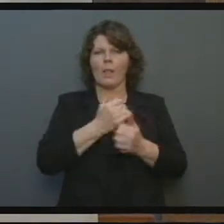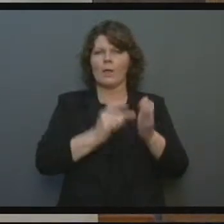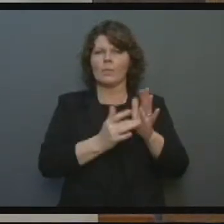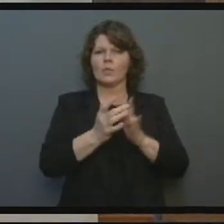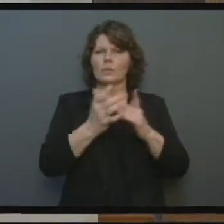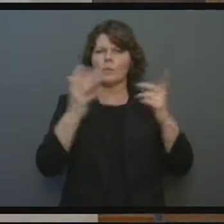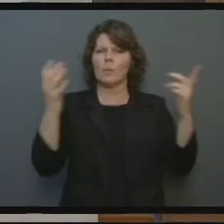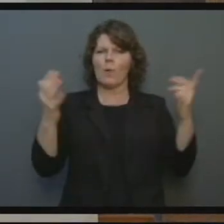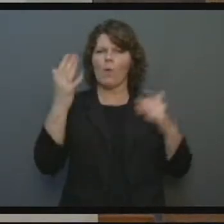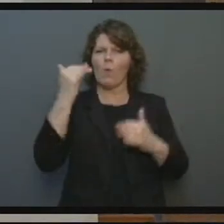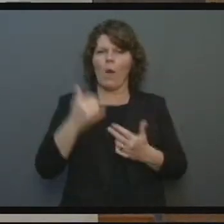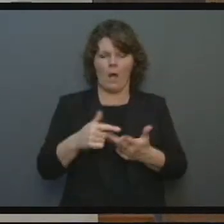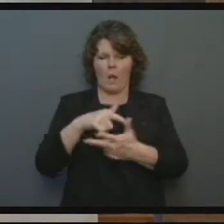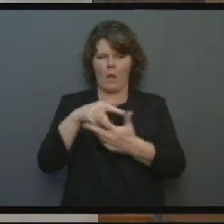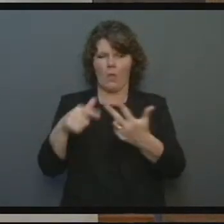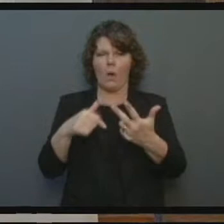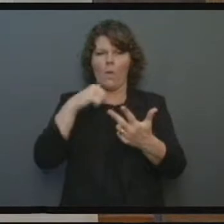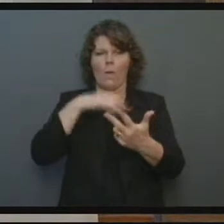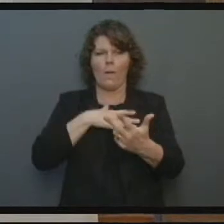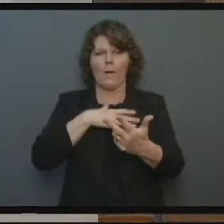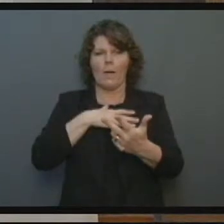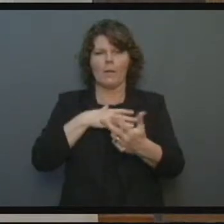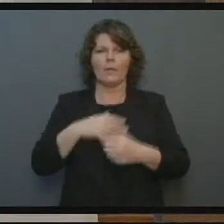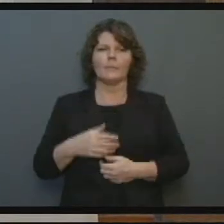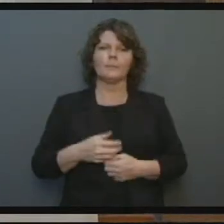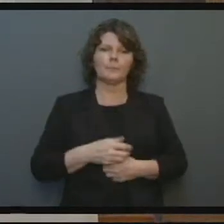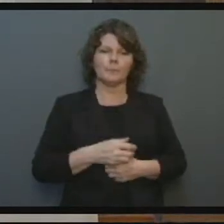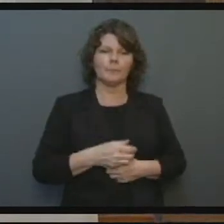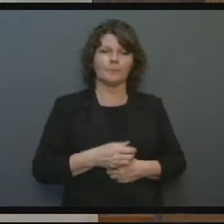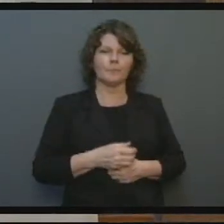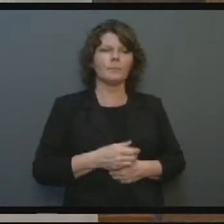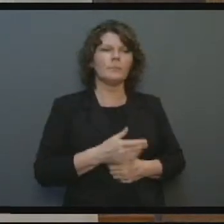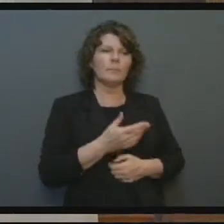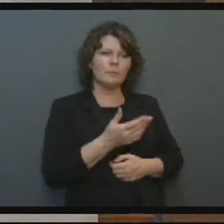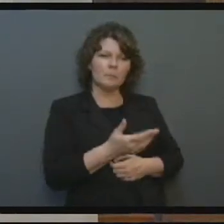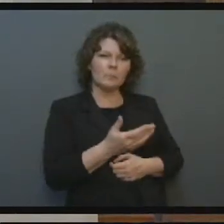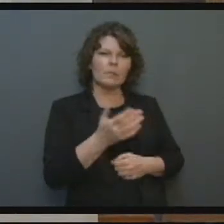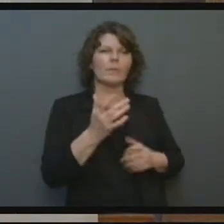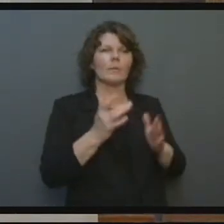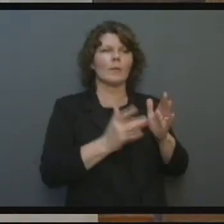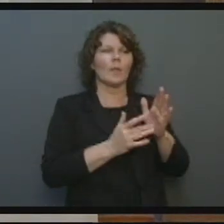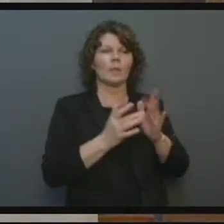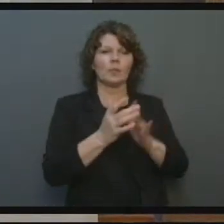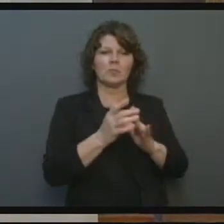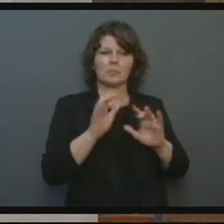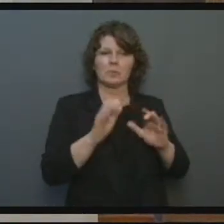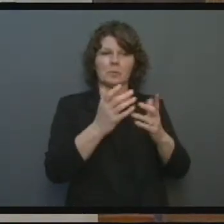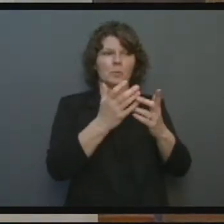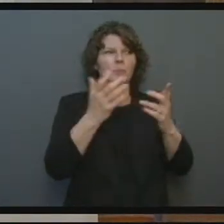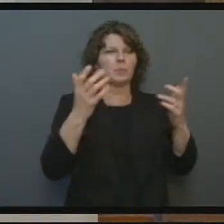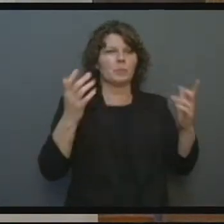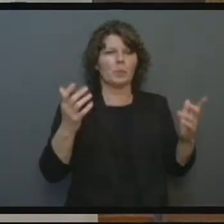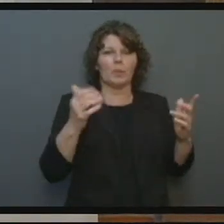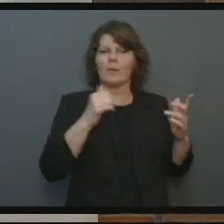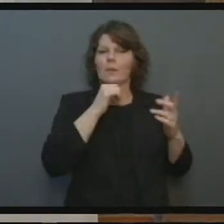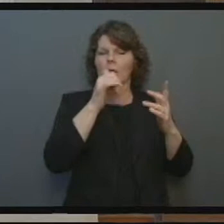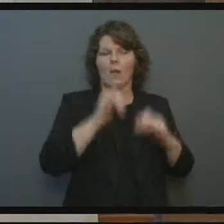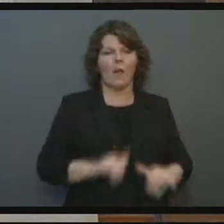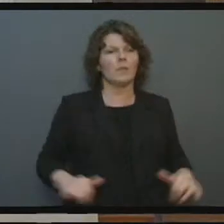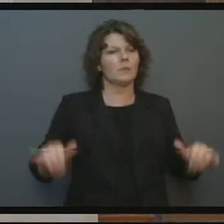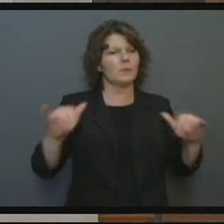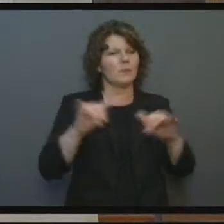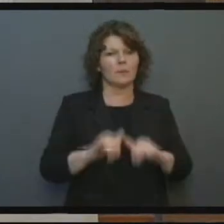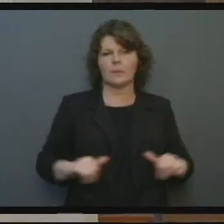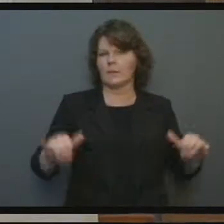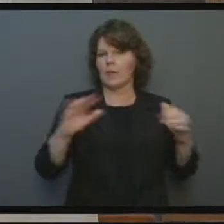so? Now, this Jesus had done so much that it might not be just the same old story. Jesus had come into